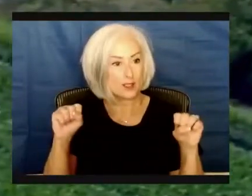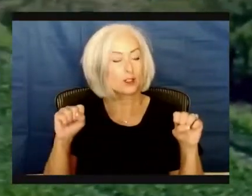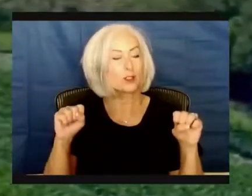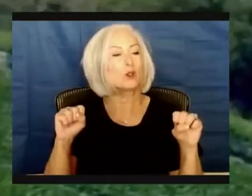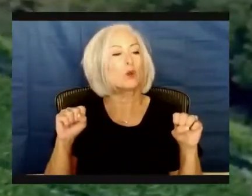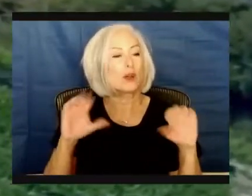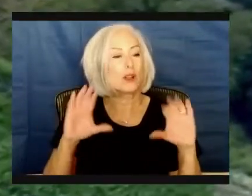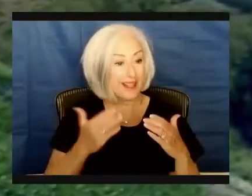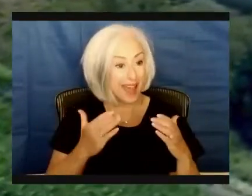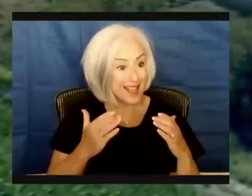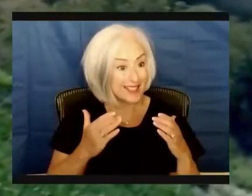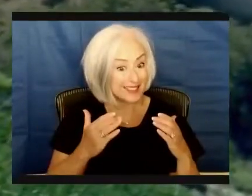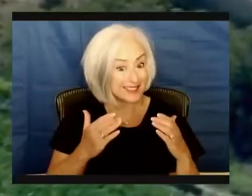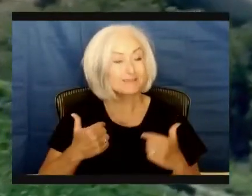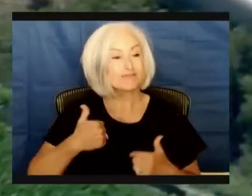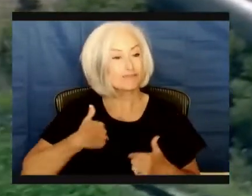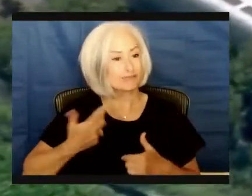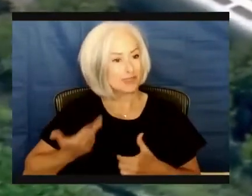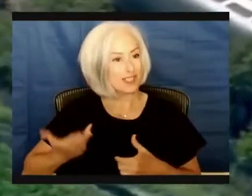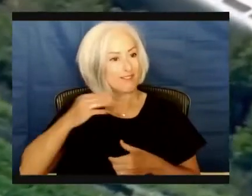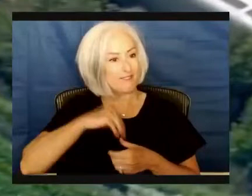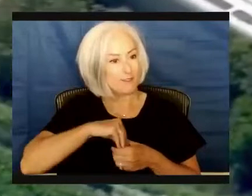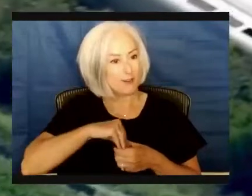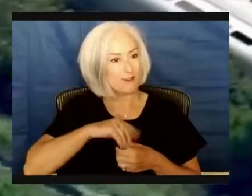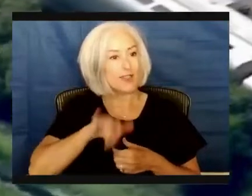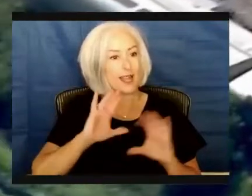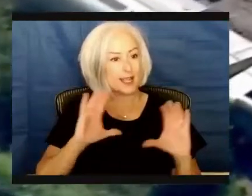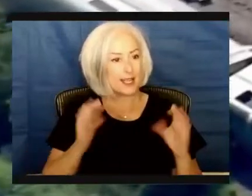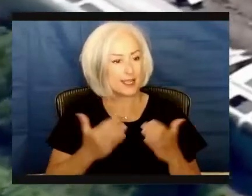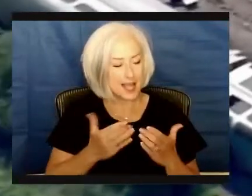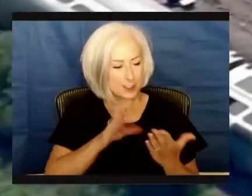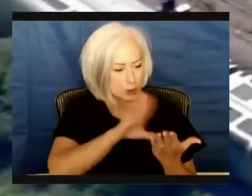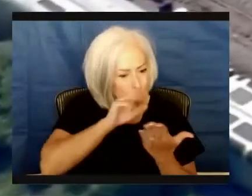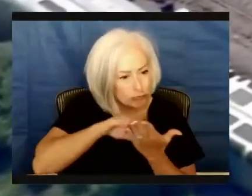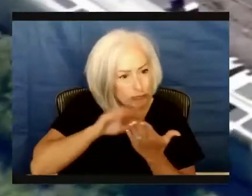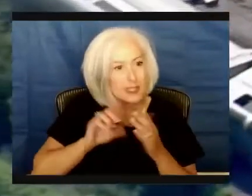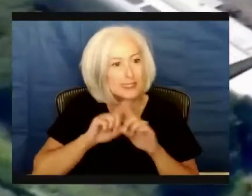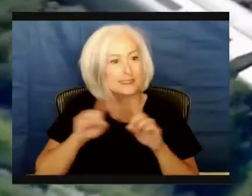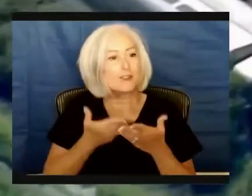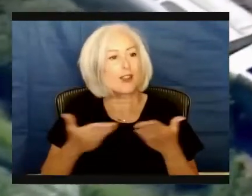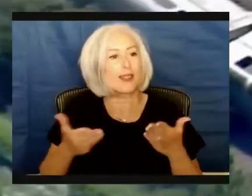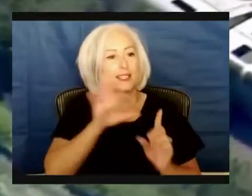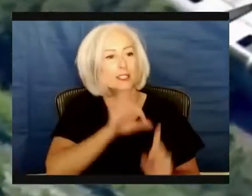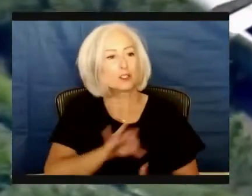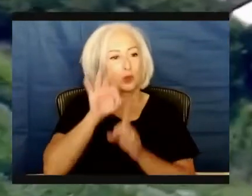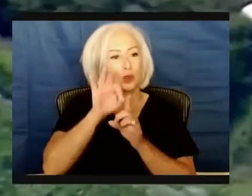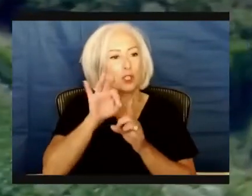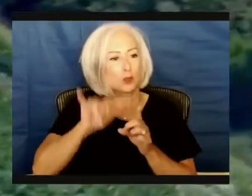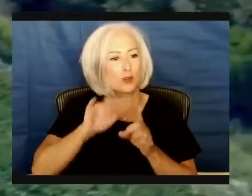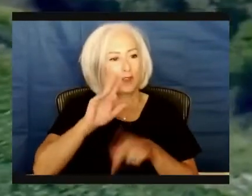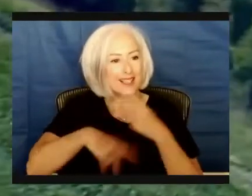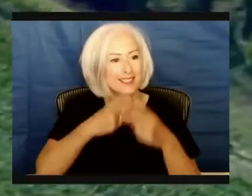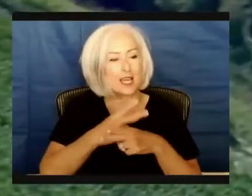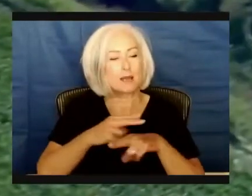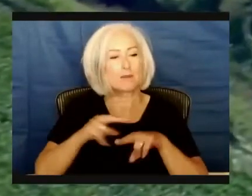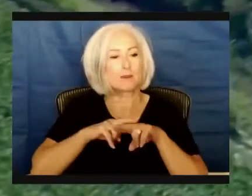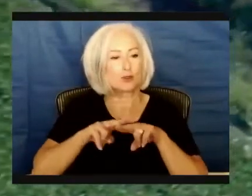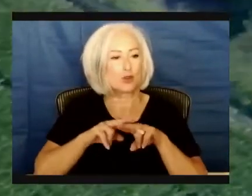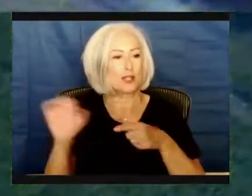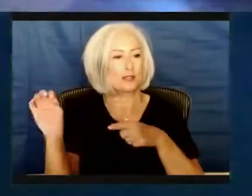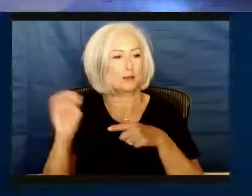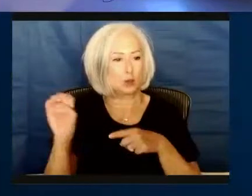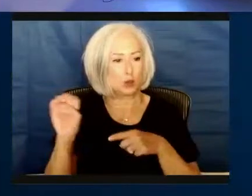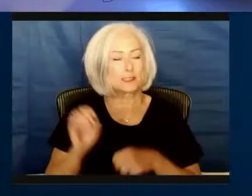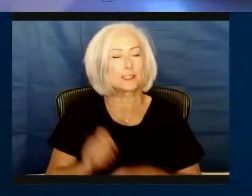learn about different things that are unique to this type of emergency. Yeah,